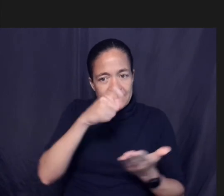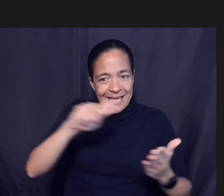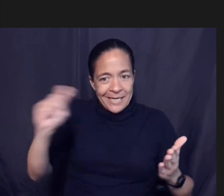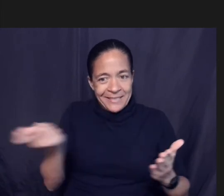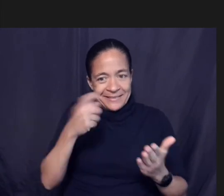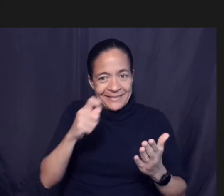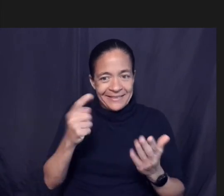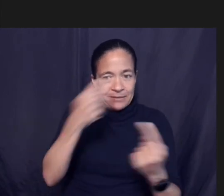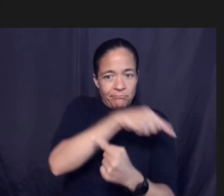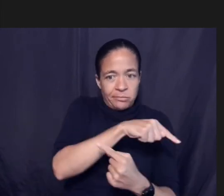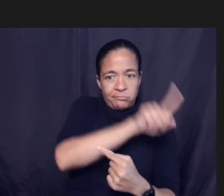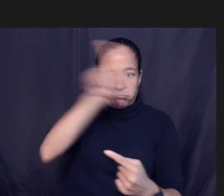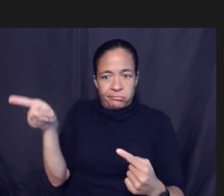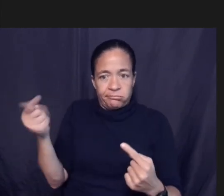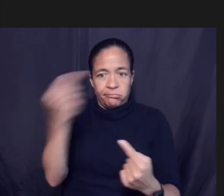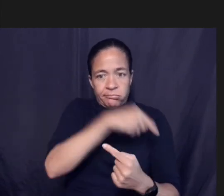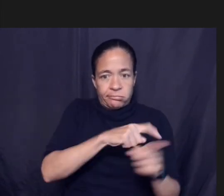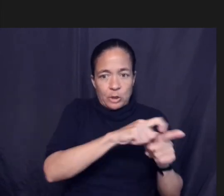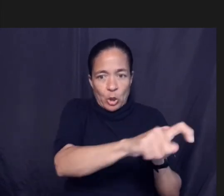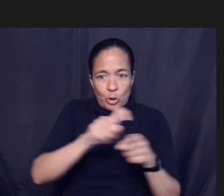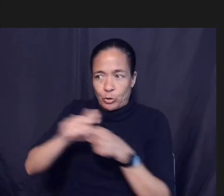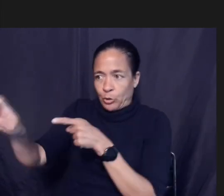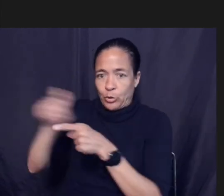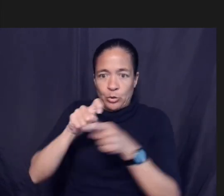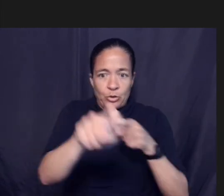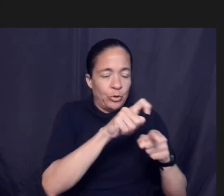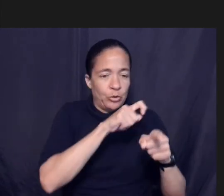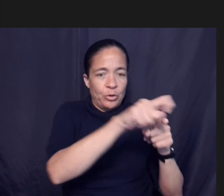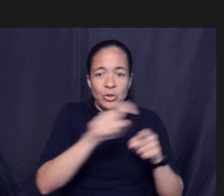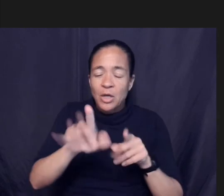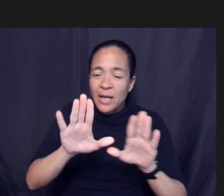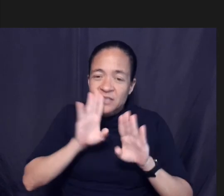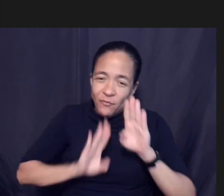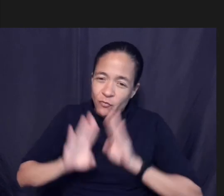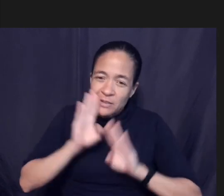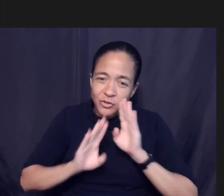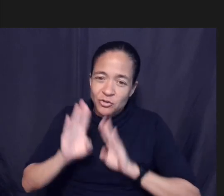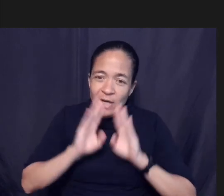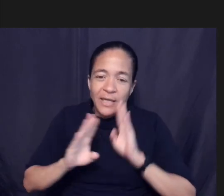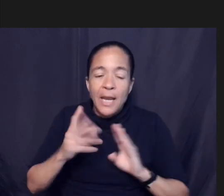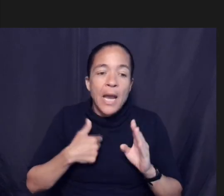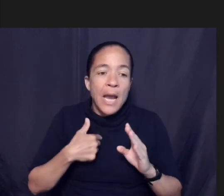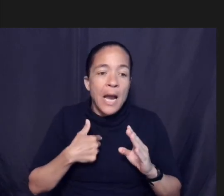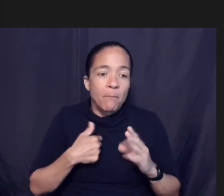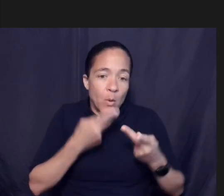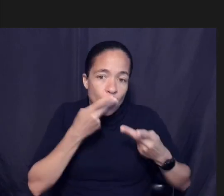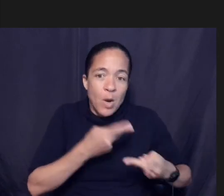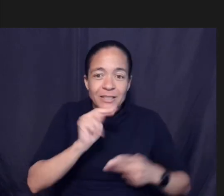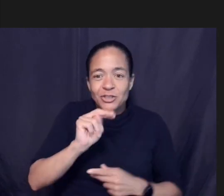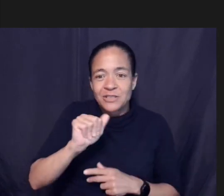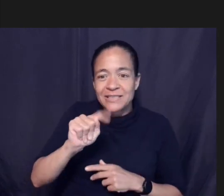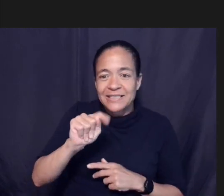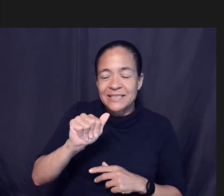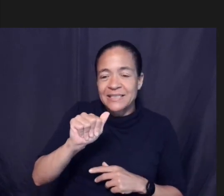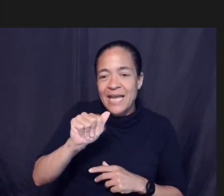match, and very frustrating. And I sit down, I'm watching Natalie and just